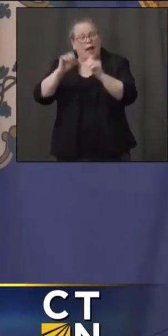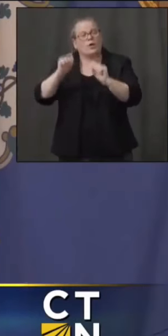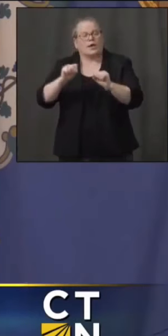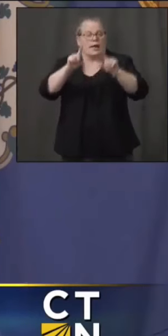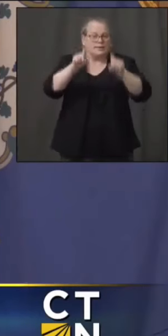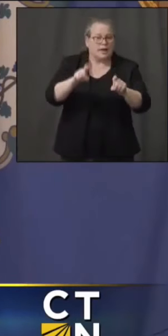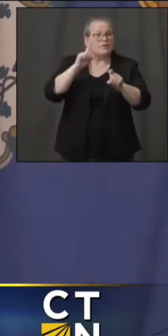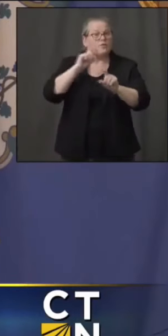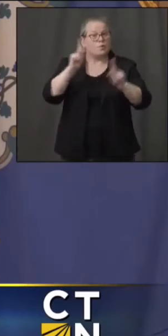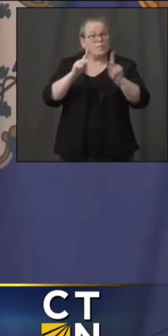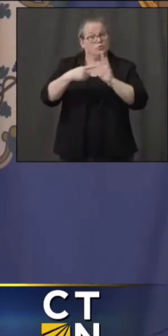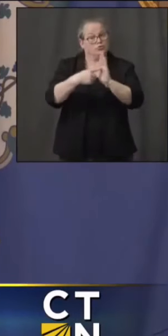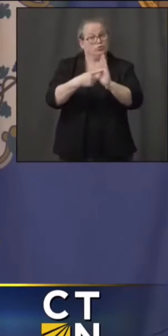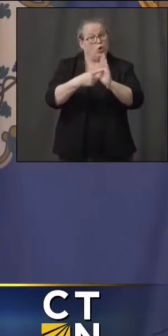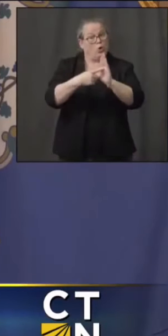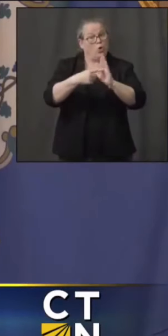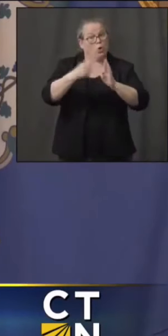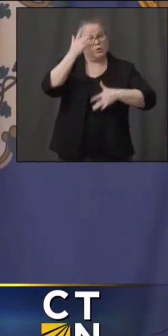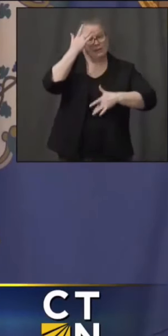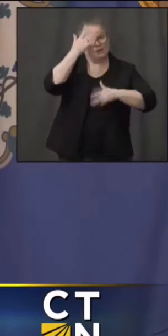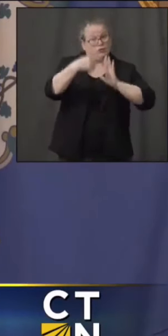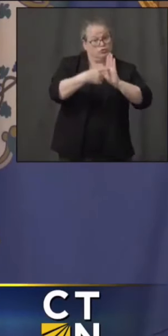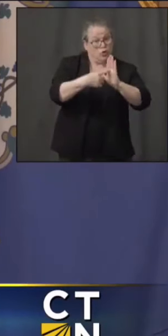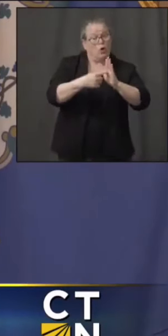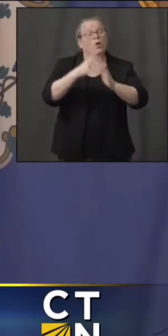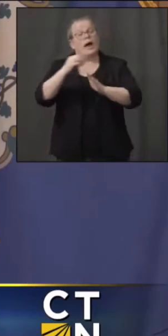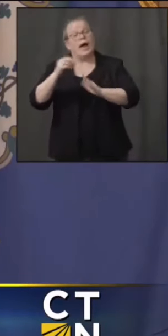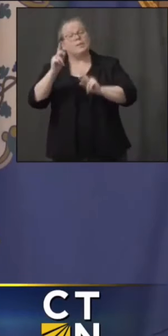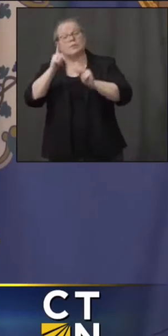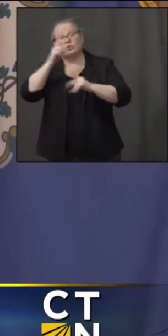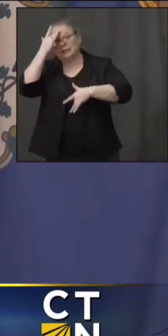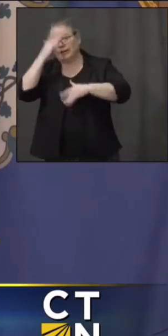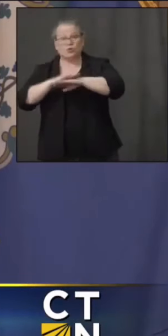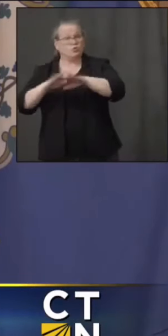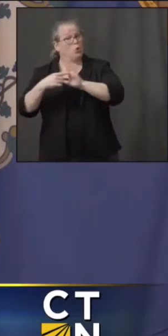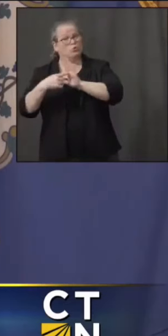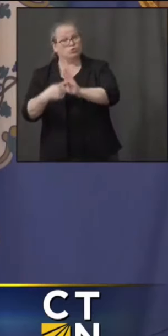that will tamp down the spread of this virus in a dramatic way.